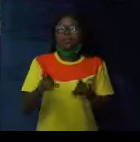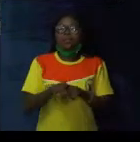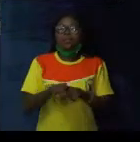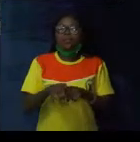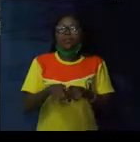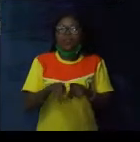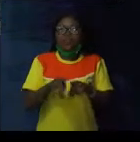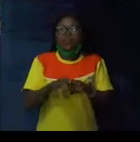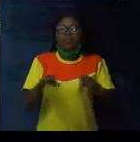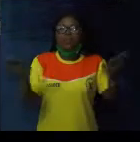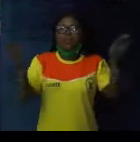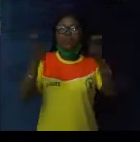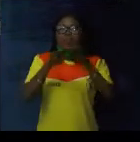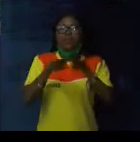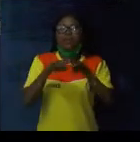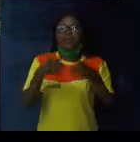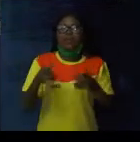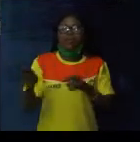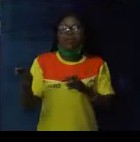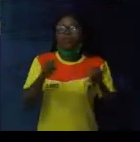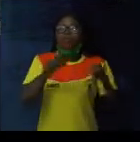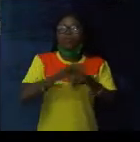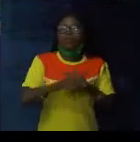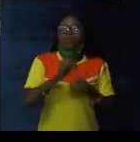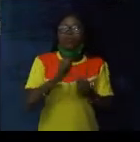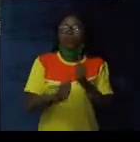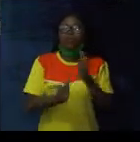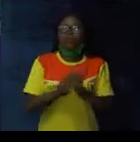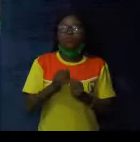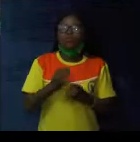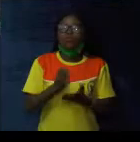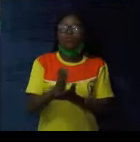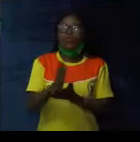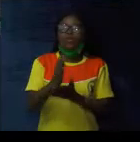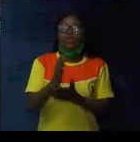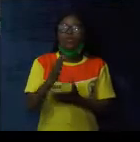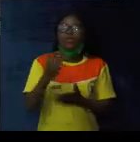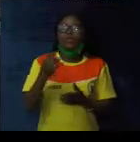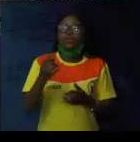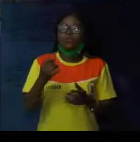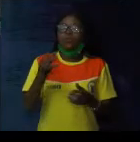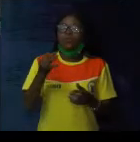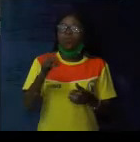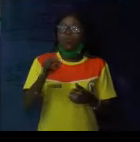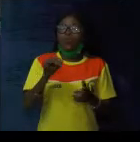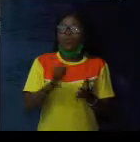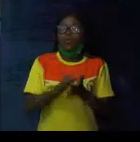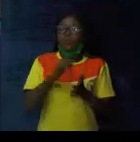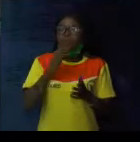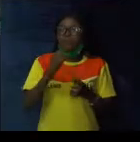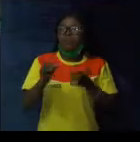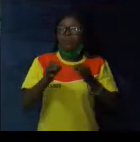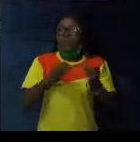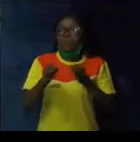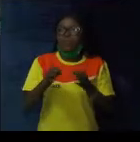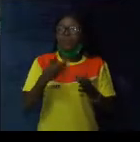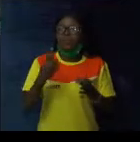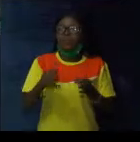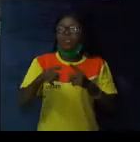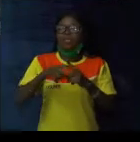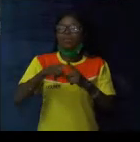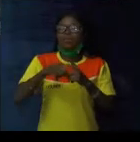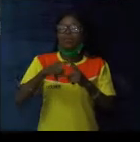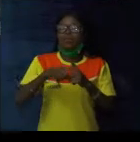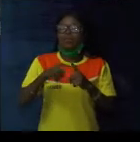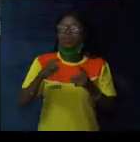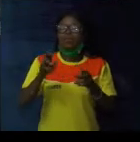and they're also going in the same direction. Let's move on. Which correctly describes the temperature reading on this thermometer? And now the options